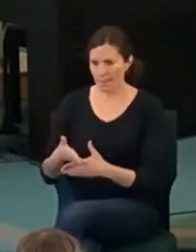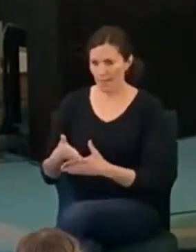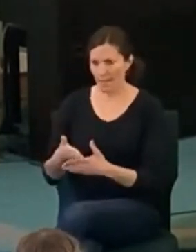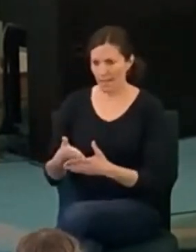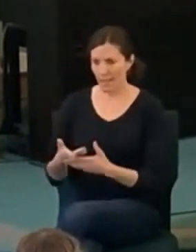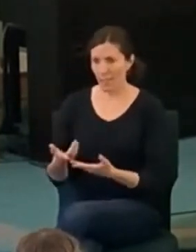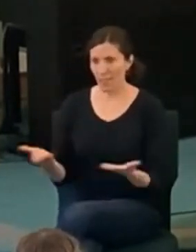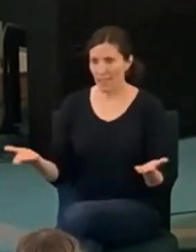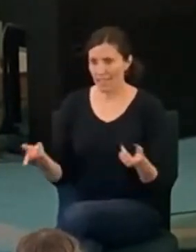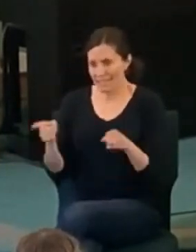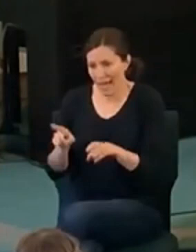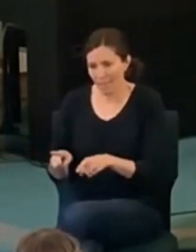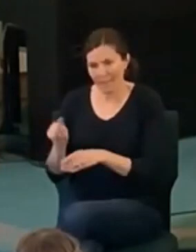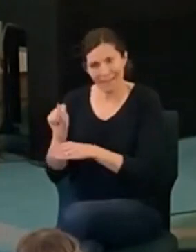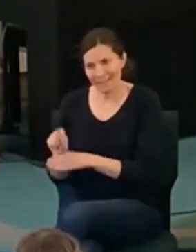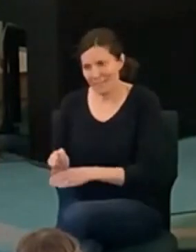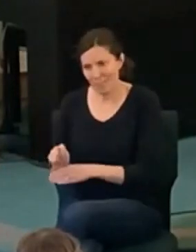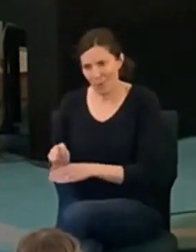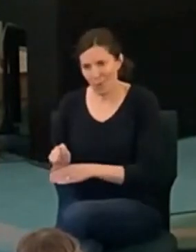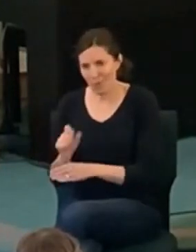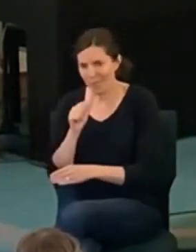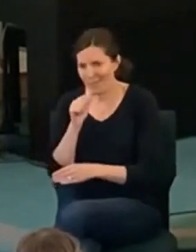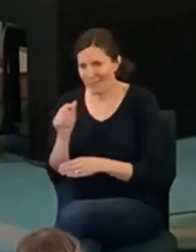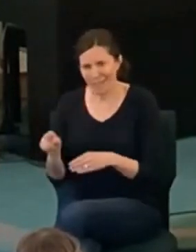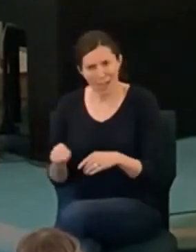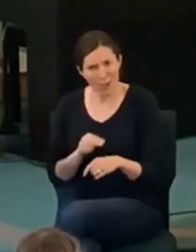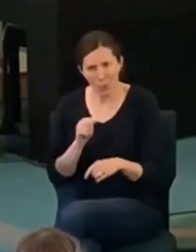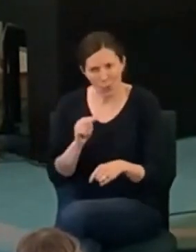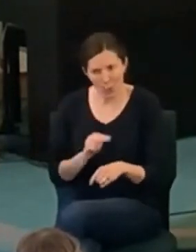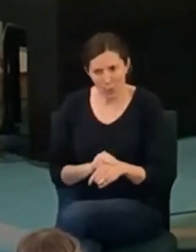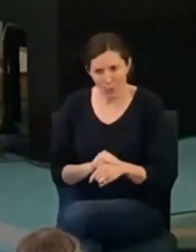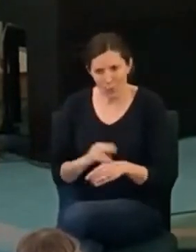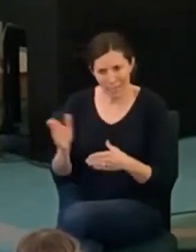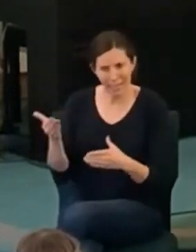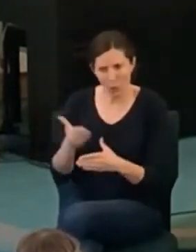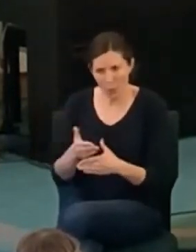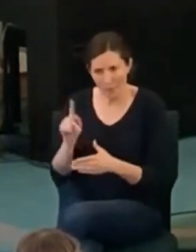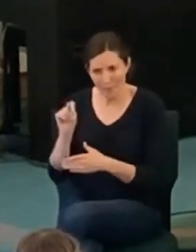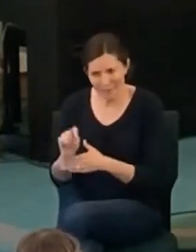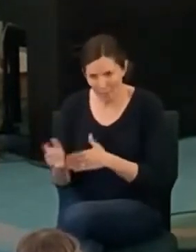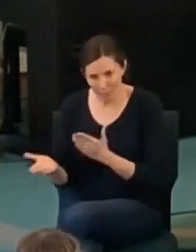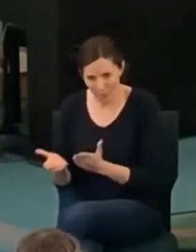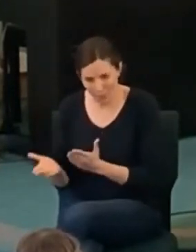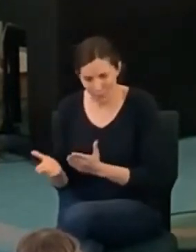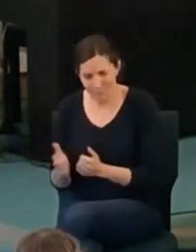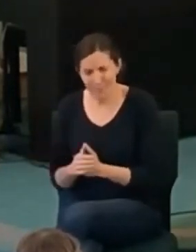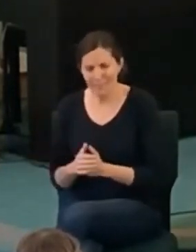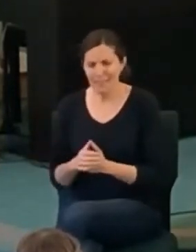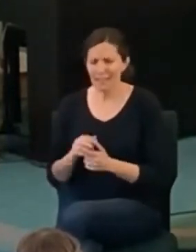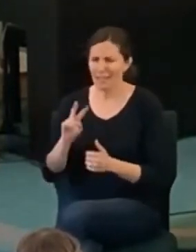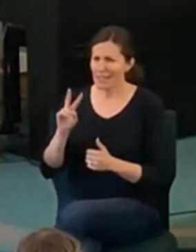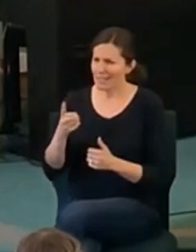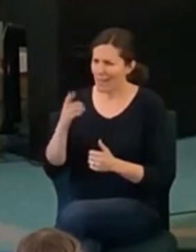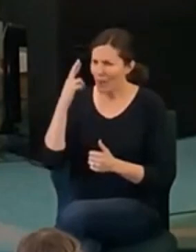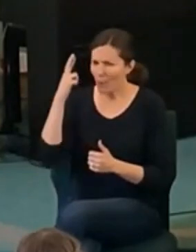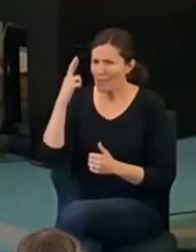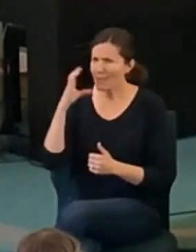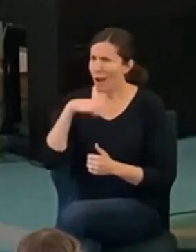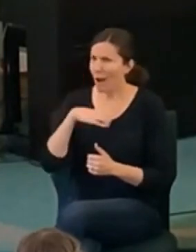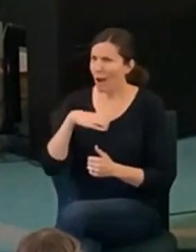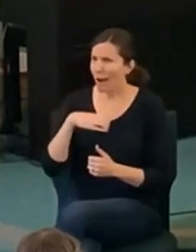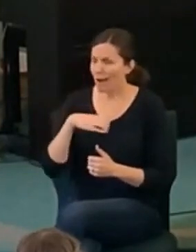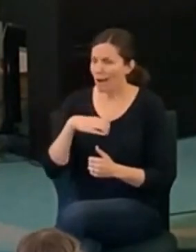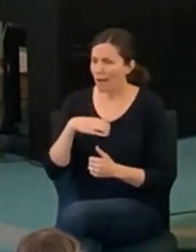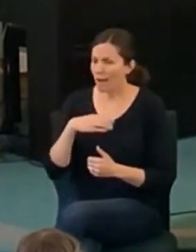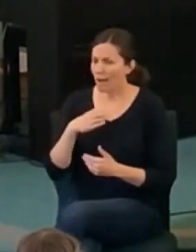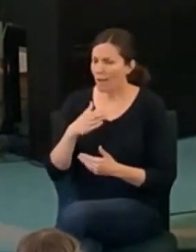she's brought in the middle. And as we are observers reading about this, this smells fishy for a couple of reasons. One, they have